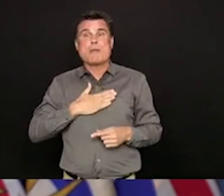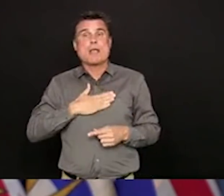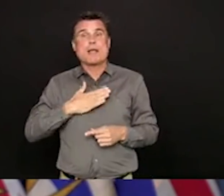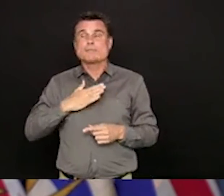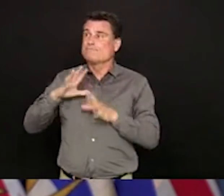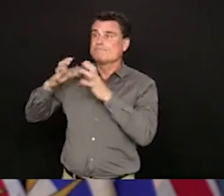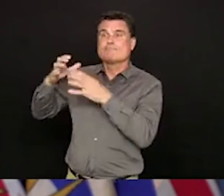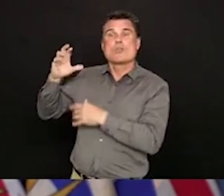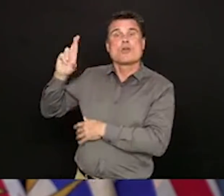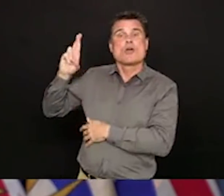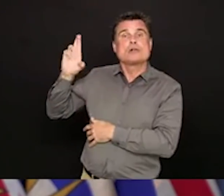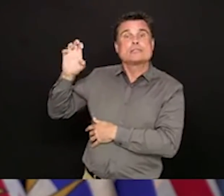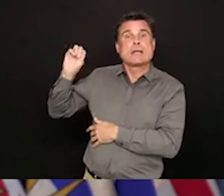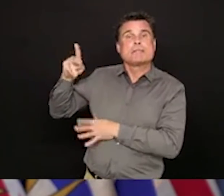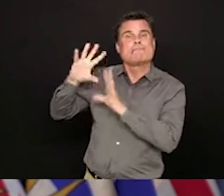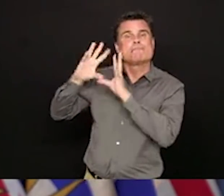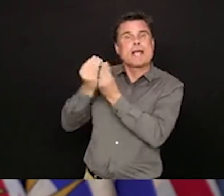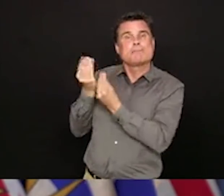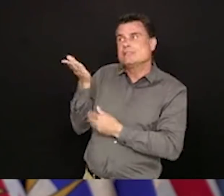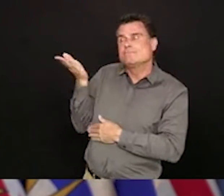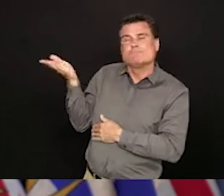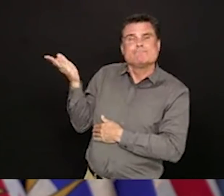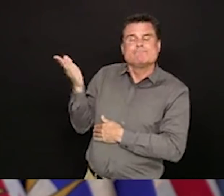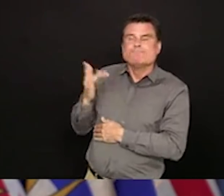you from afar.